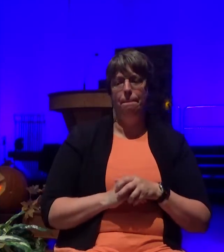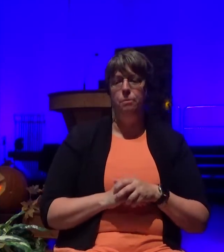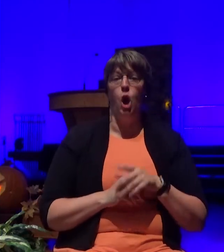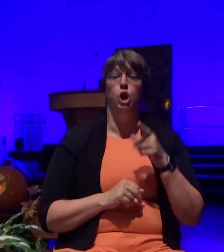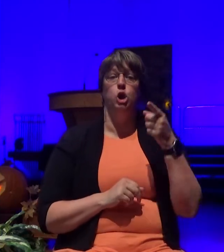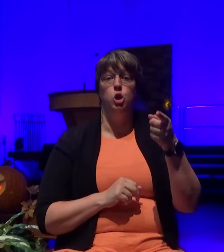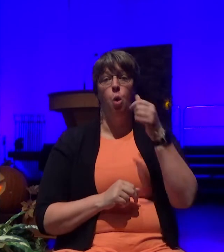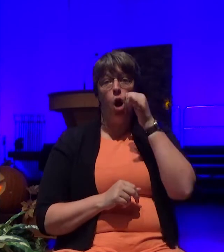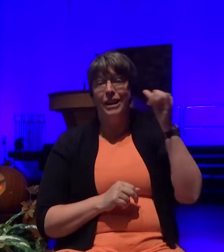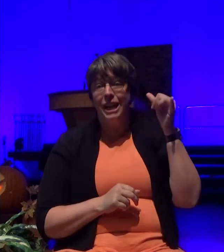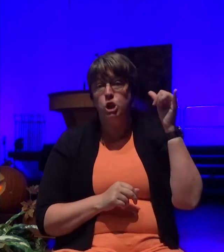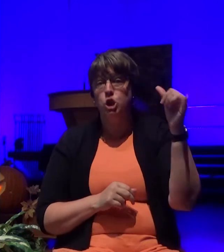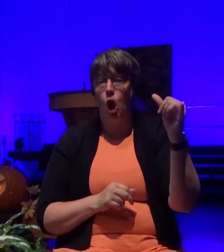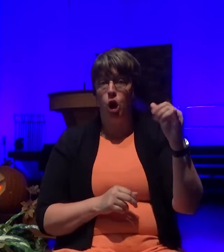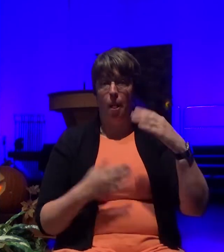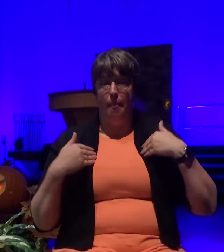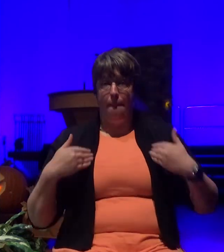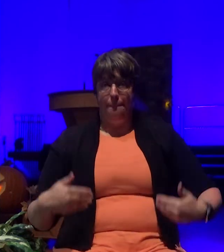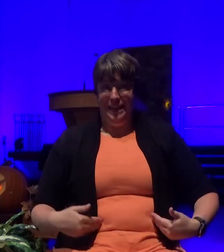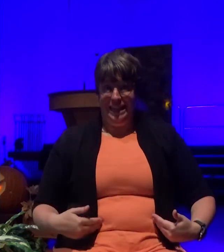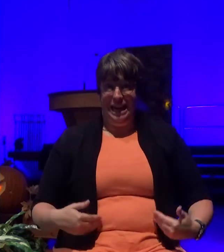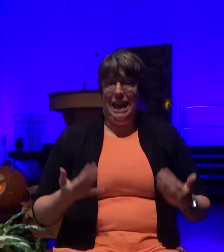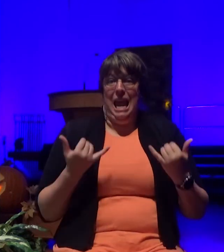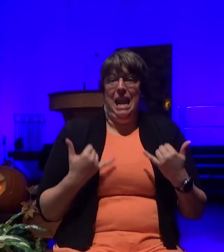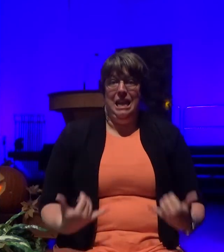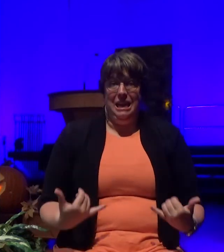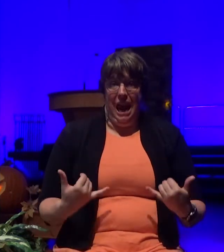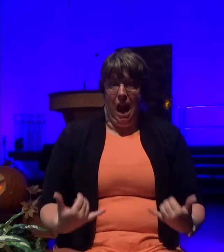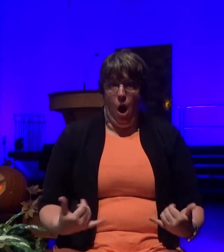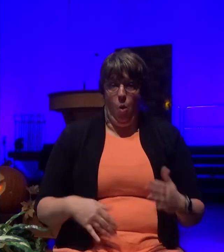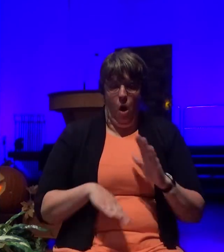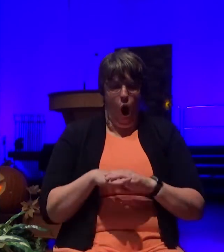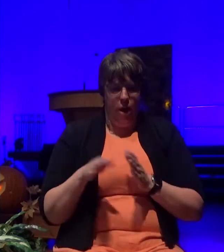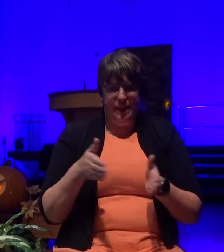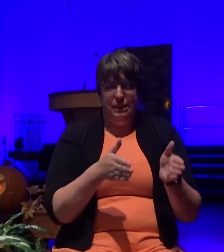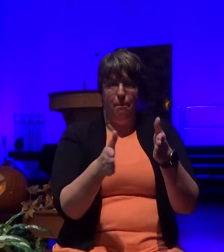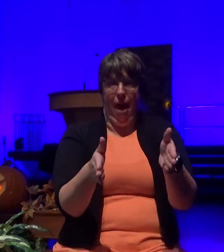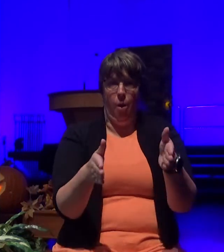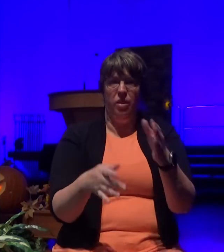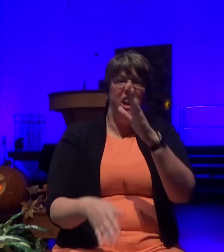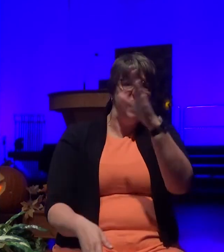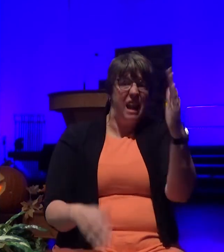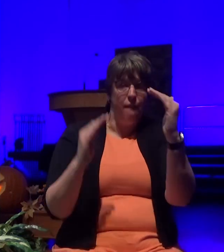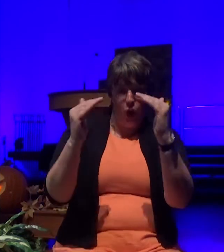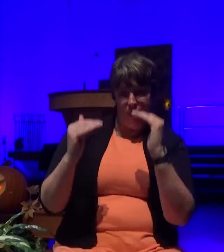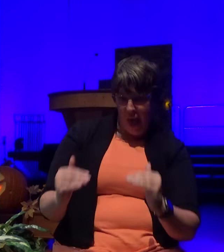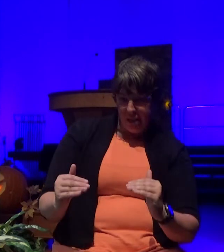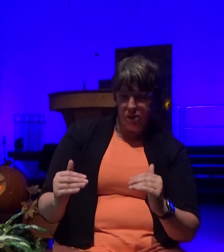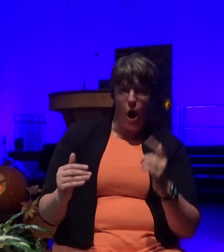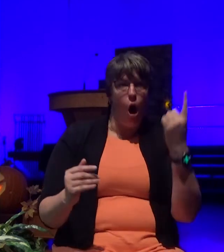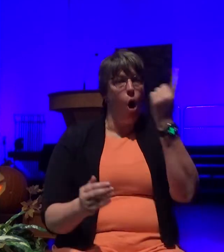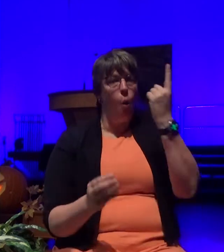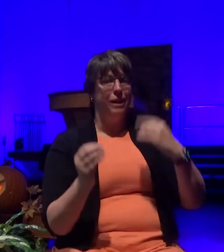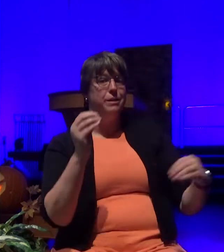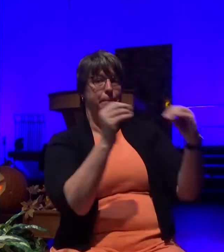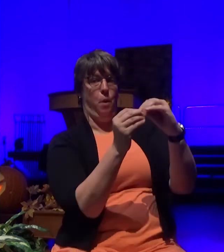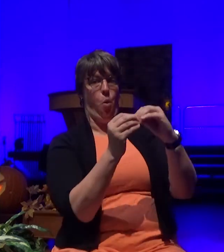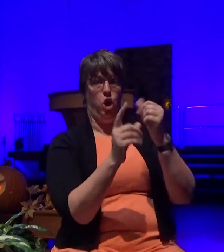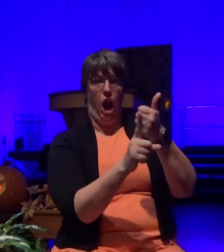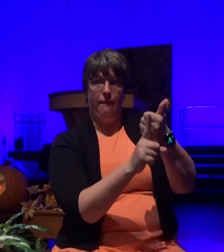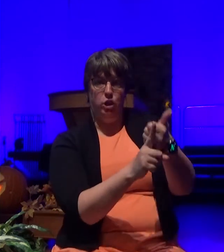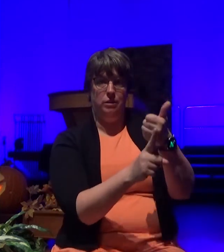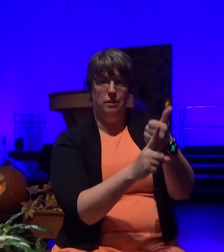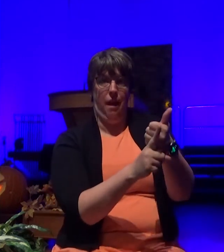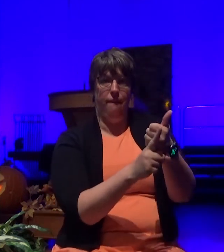the path of endless unfoldment. Never less, but always more of yourself. Life is not static. It